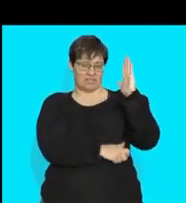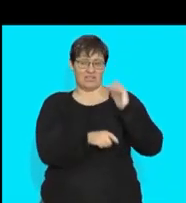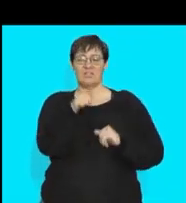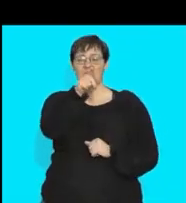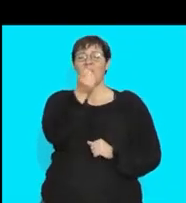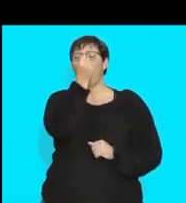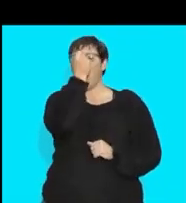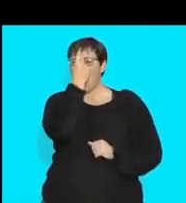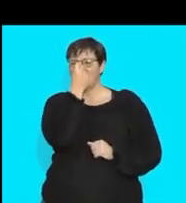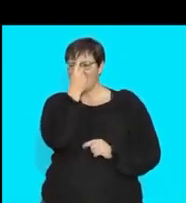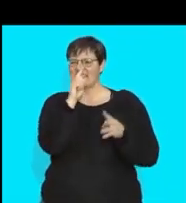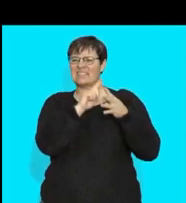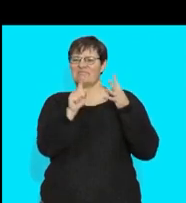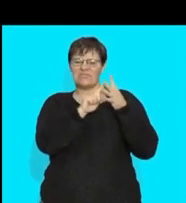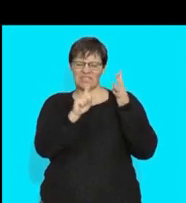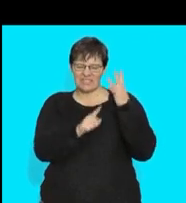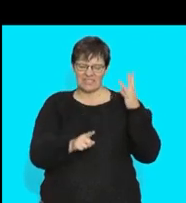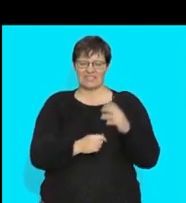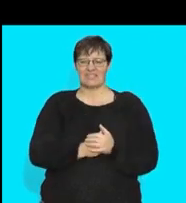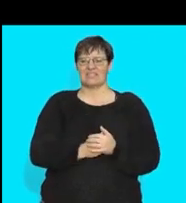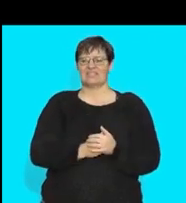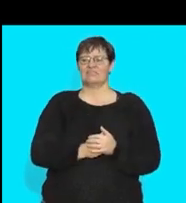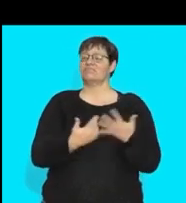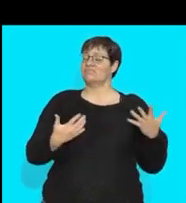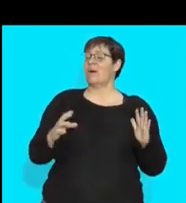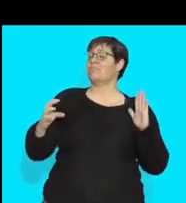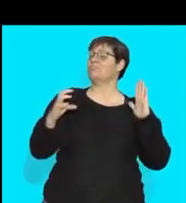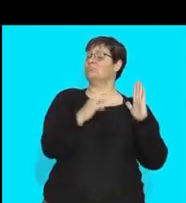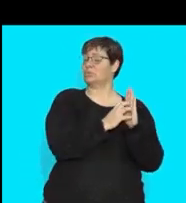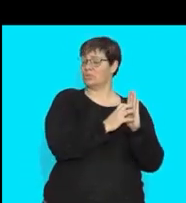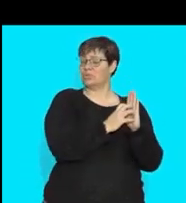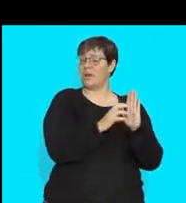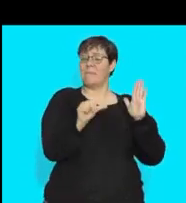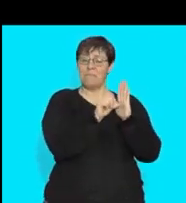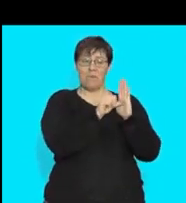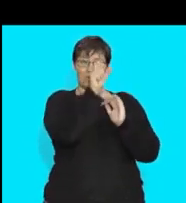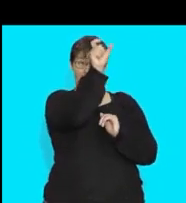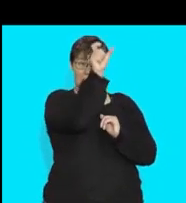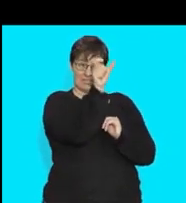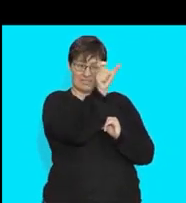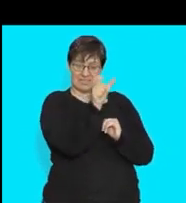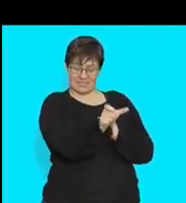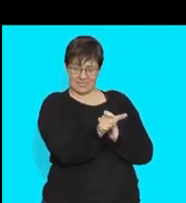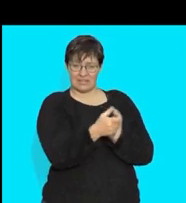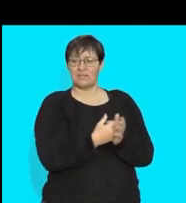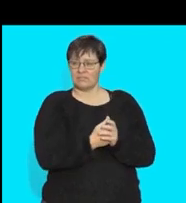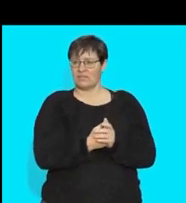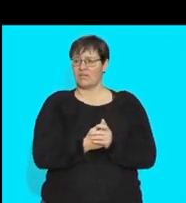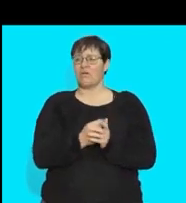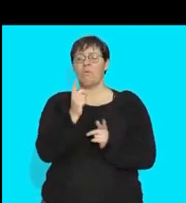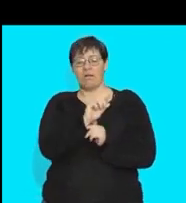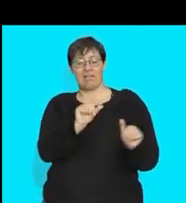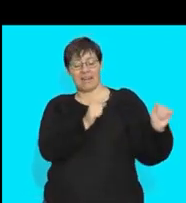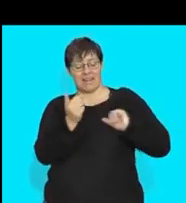the difference between the following. I've put them here as keywords on the board, and I'm actually going to go to the next